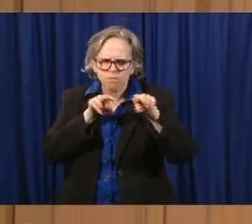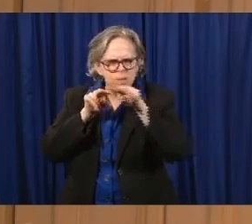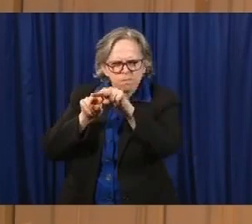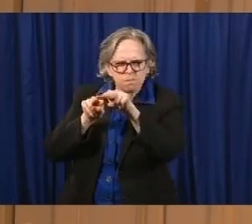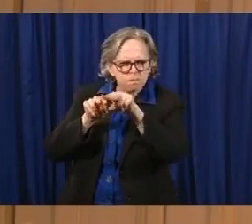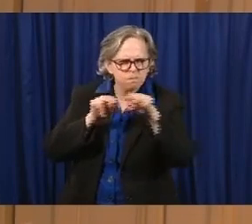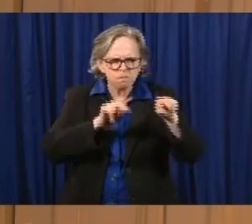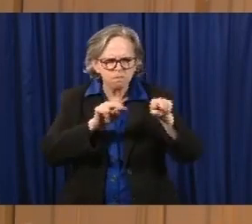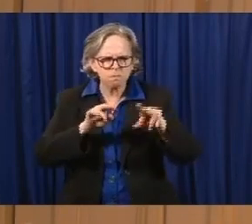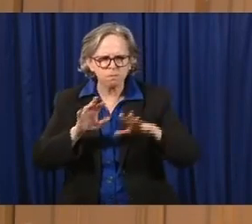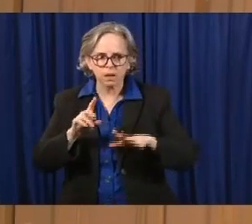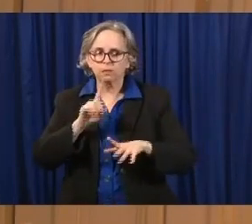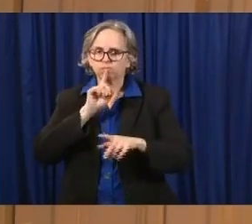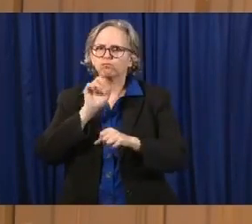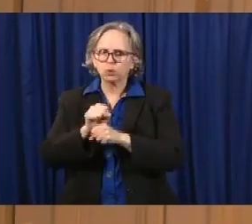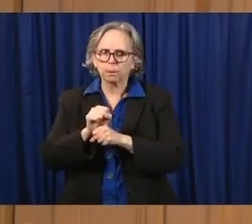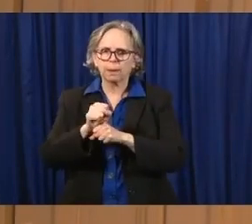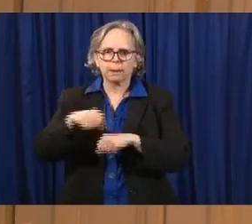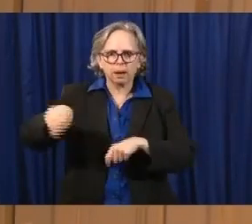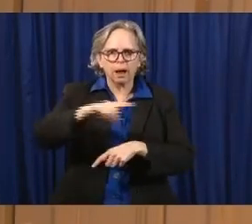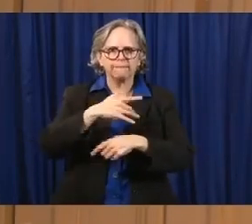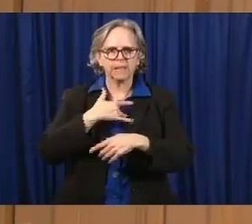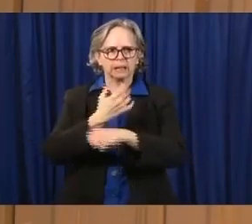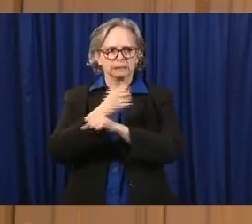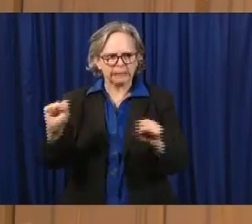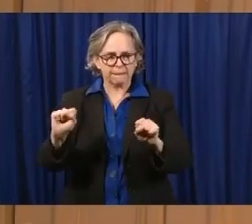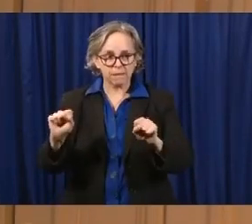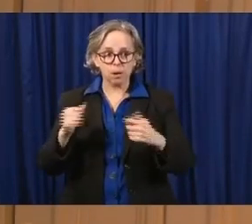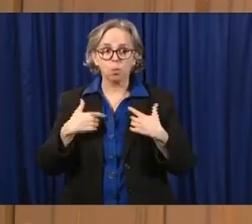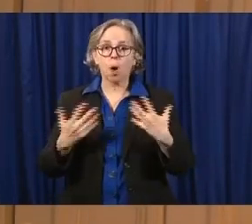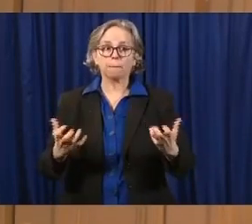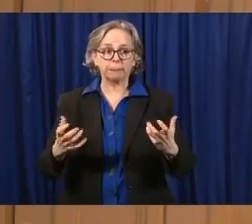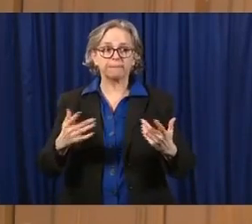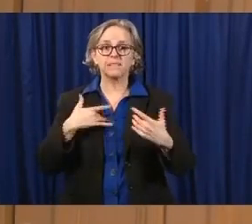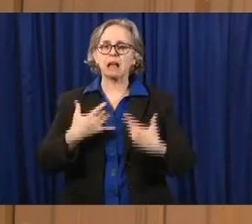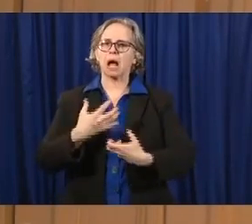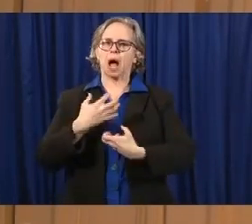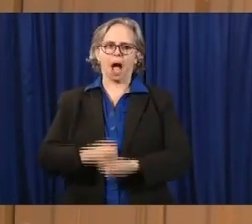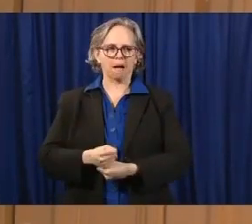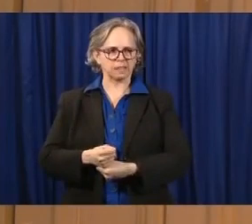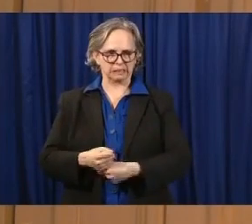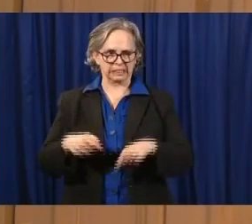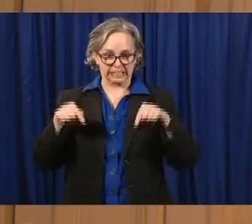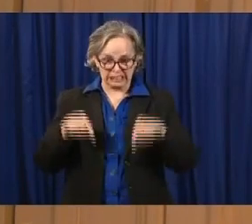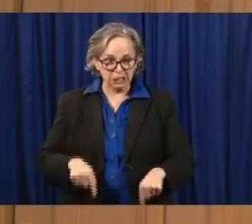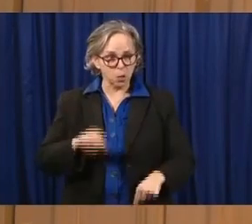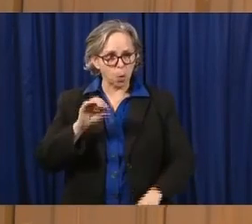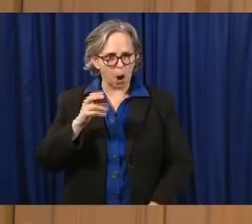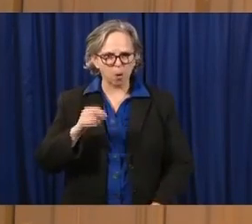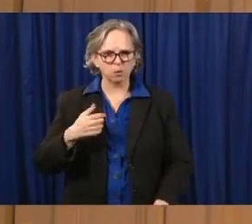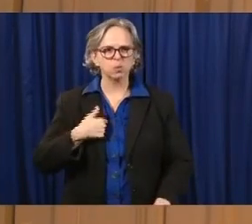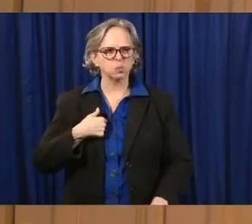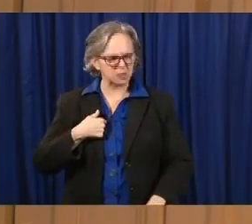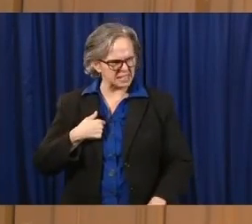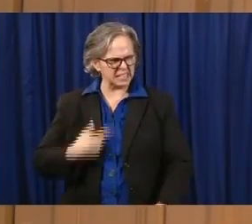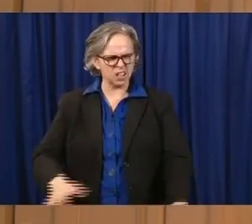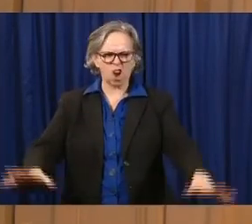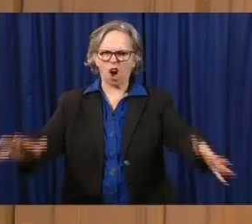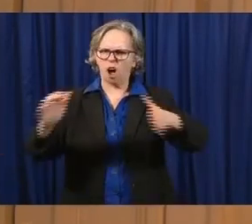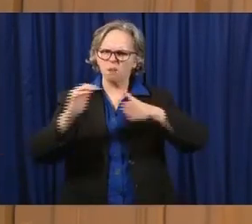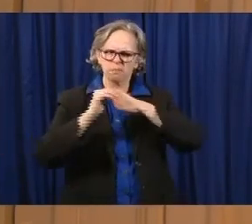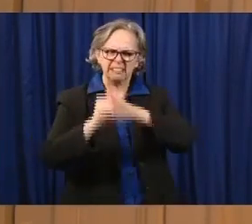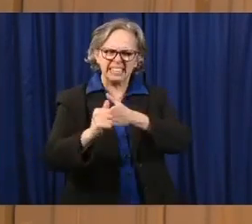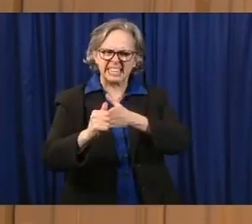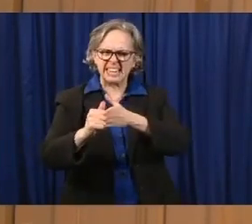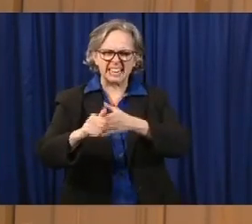I want people to feel confident that we here in Ohio are at the cutting edge of every one of these discussions,